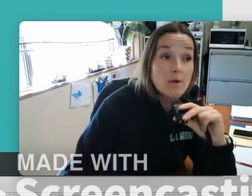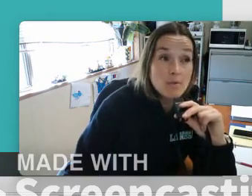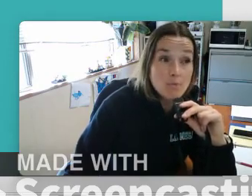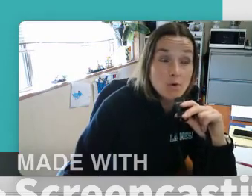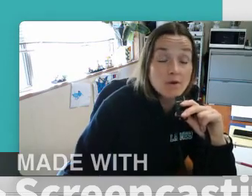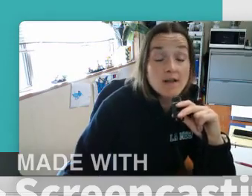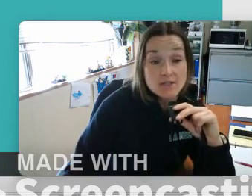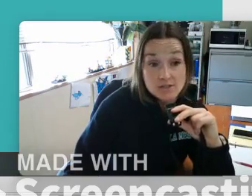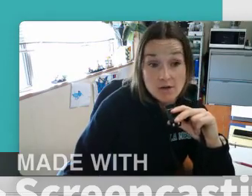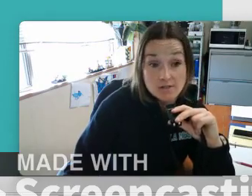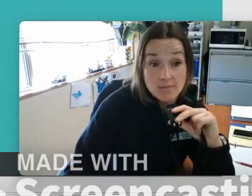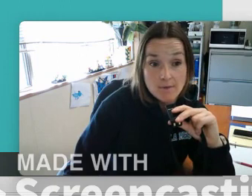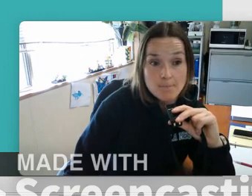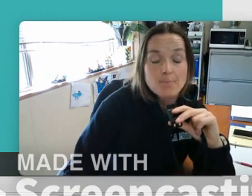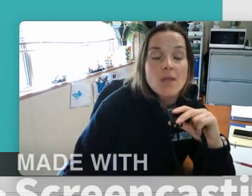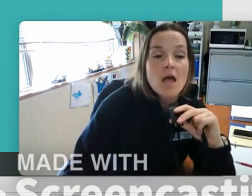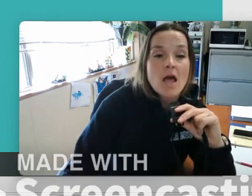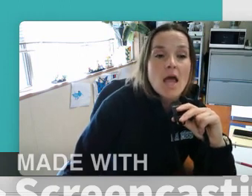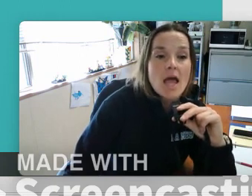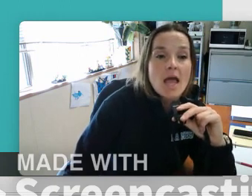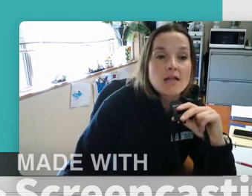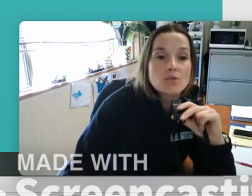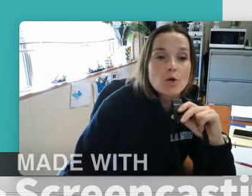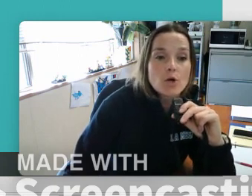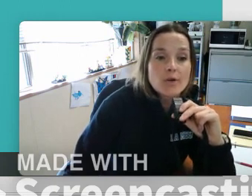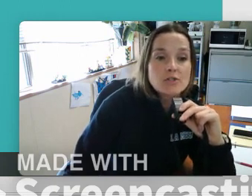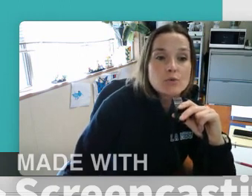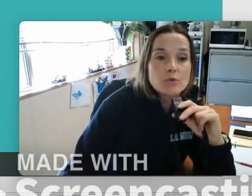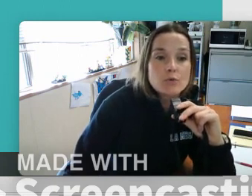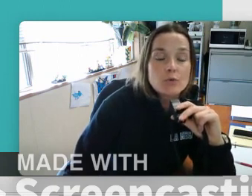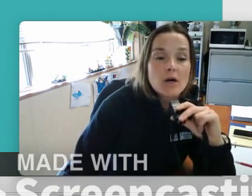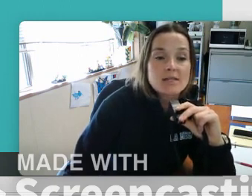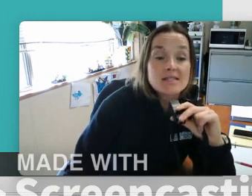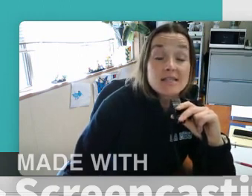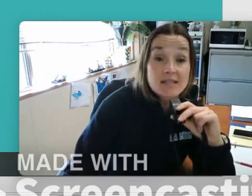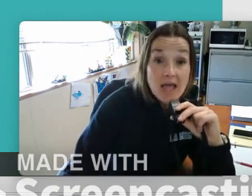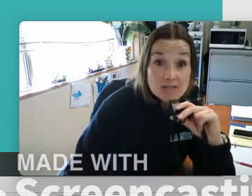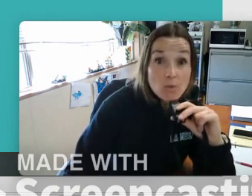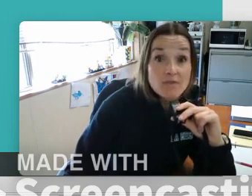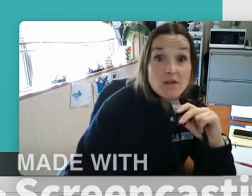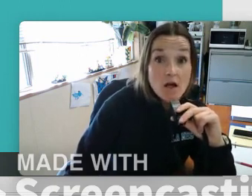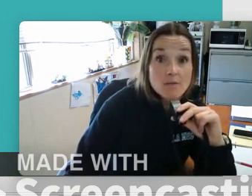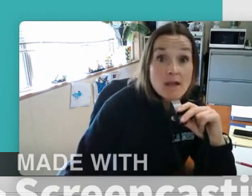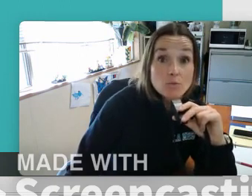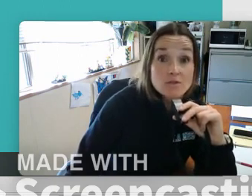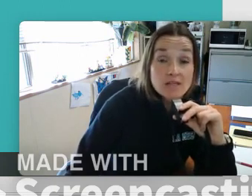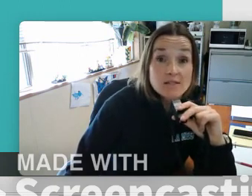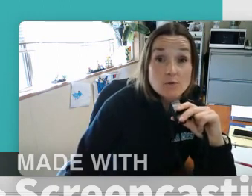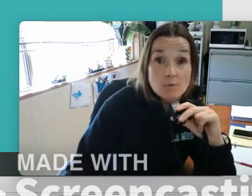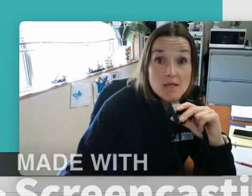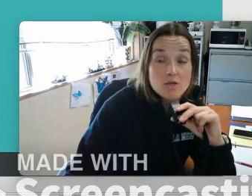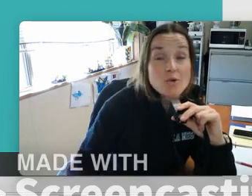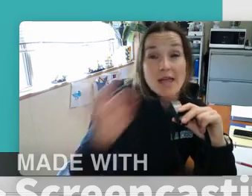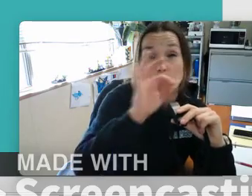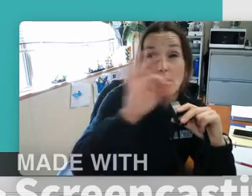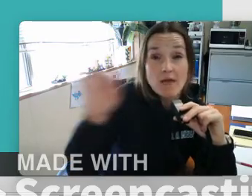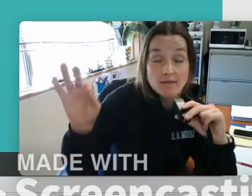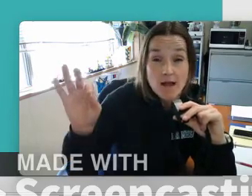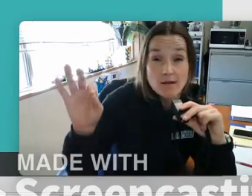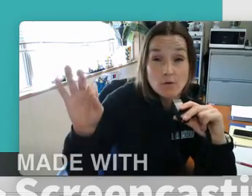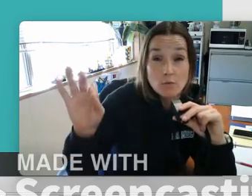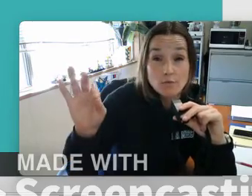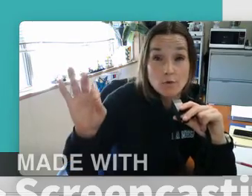now on the board and that I just talked about. And you are going to select what the non-manual signs would be. You can't draw